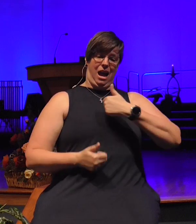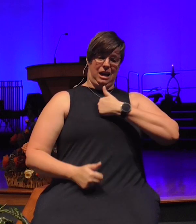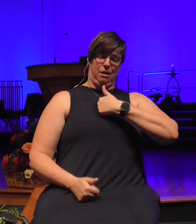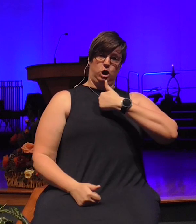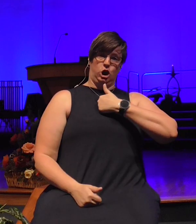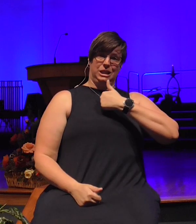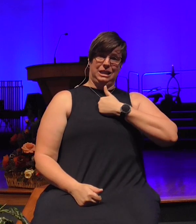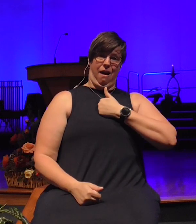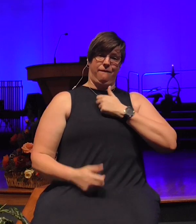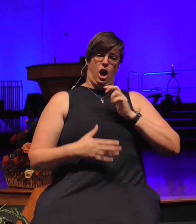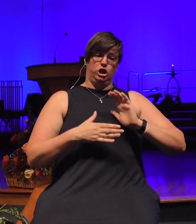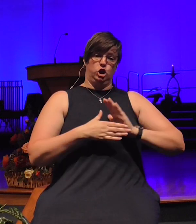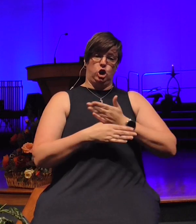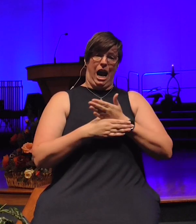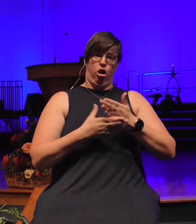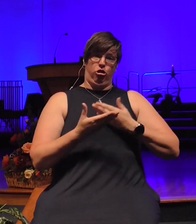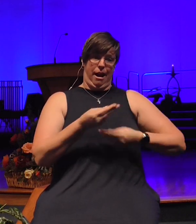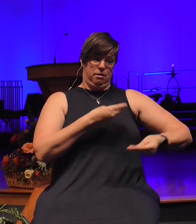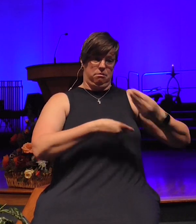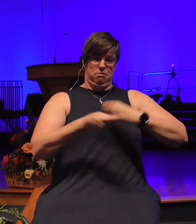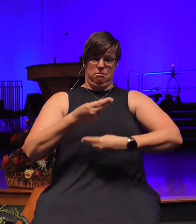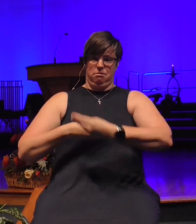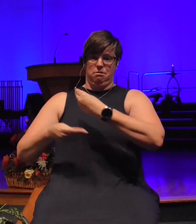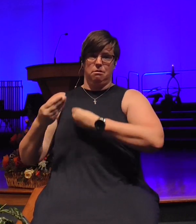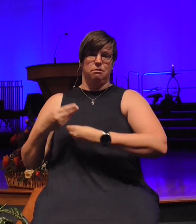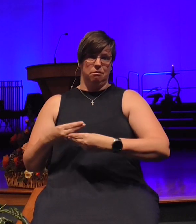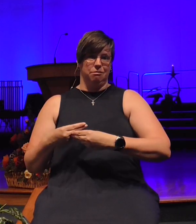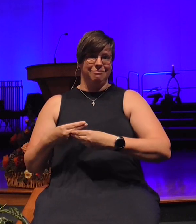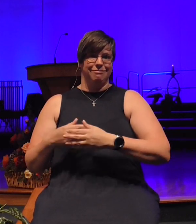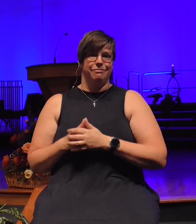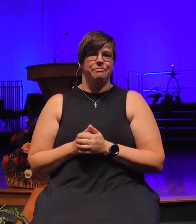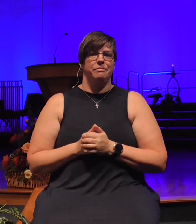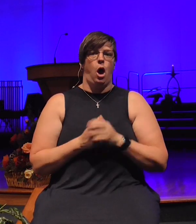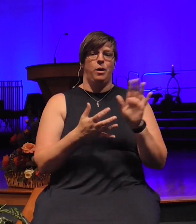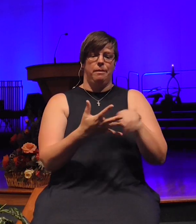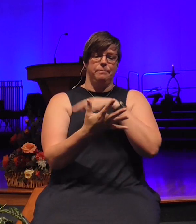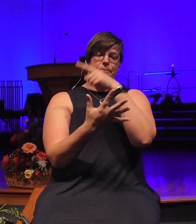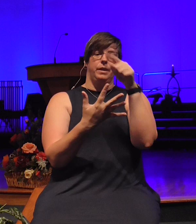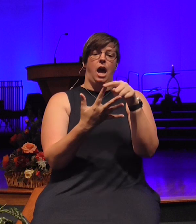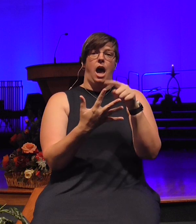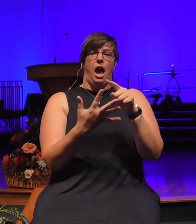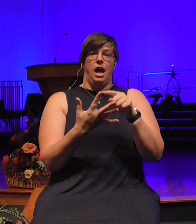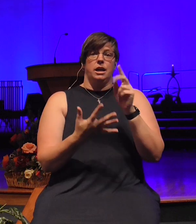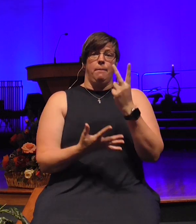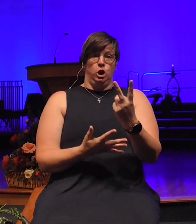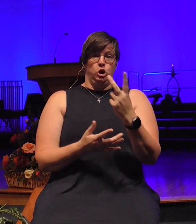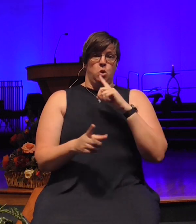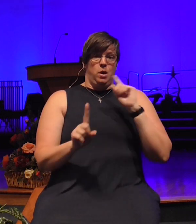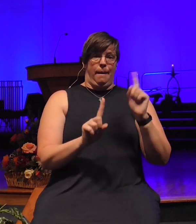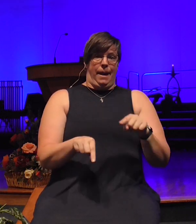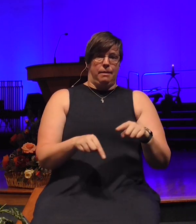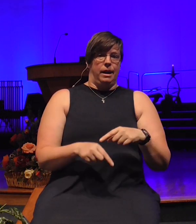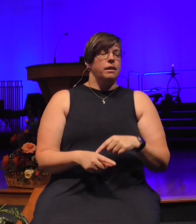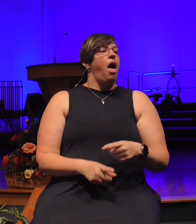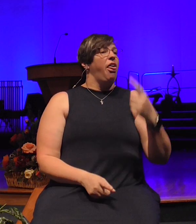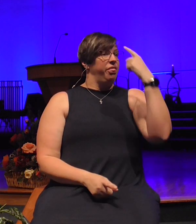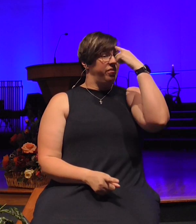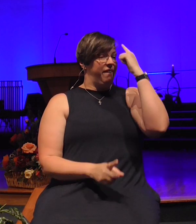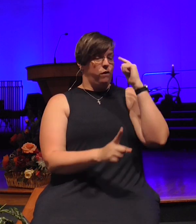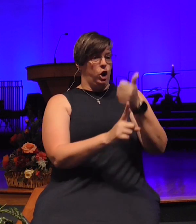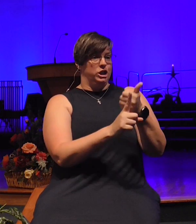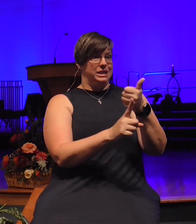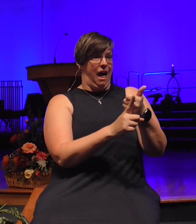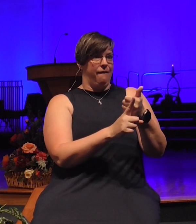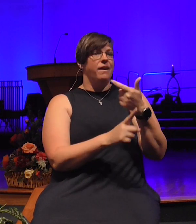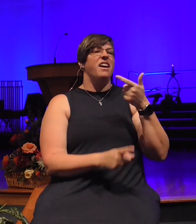of your heart, share and multiply it in your life. Commandment 2, think for yourself.